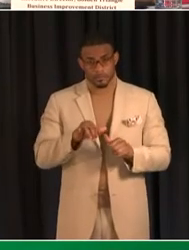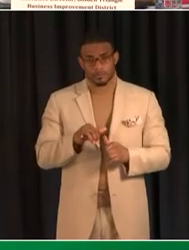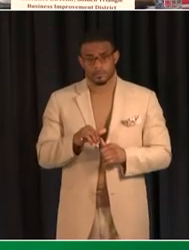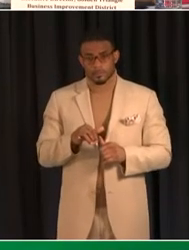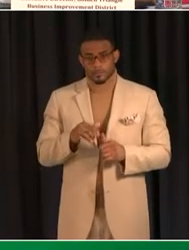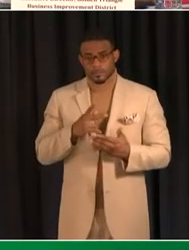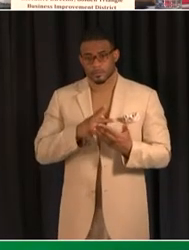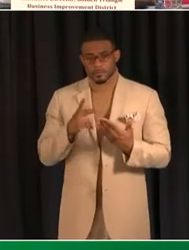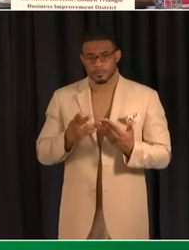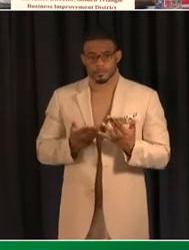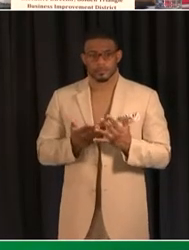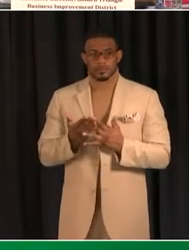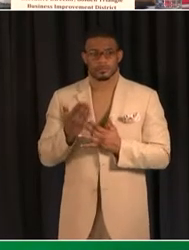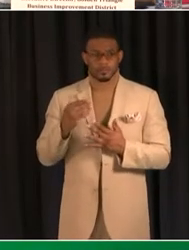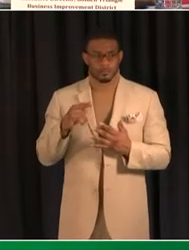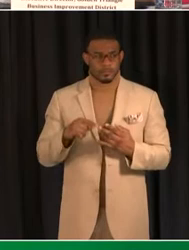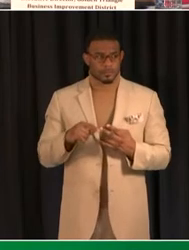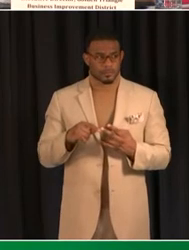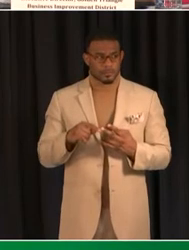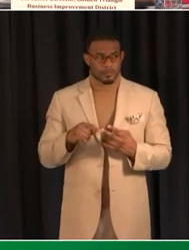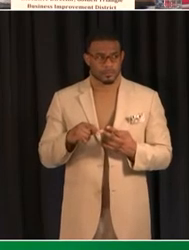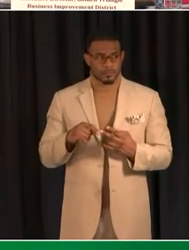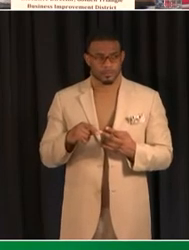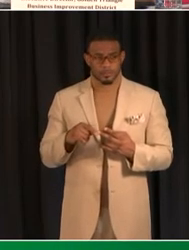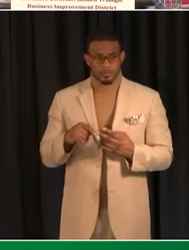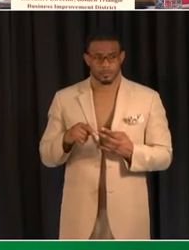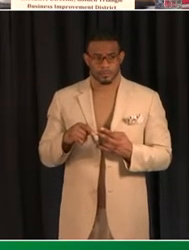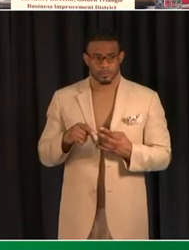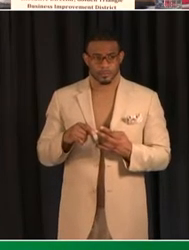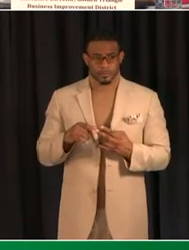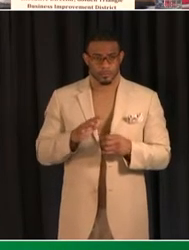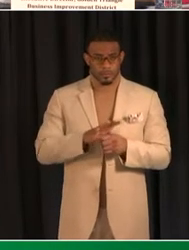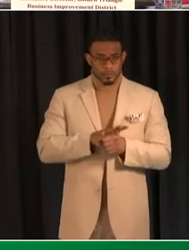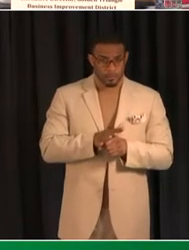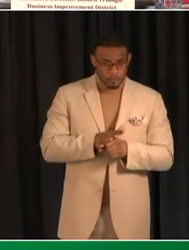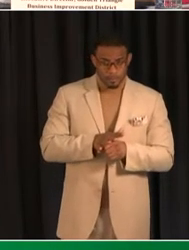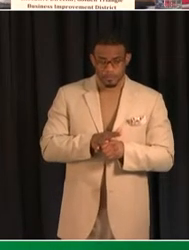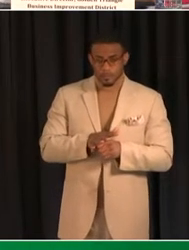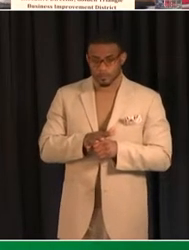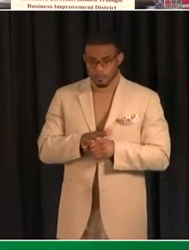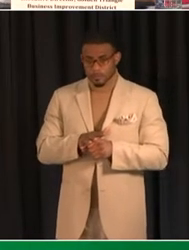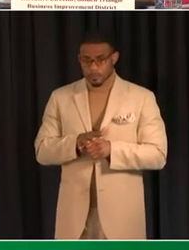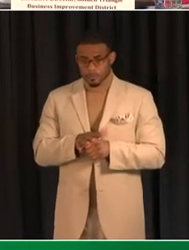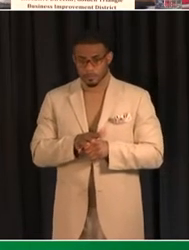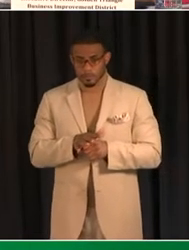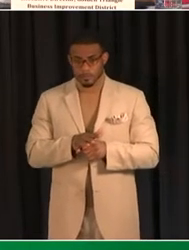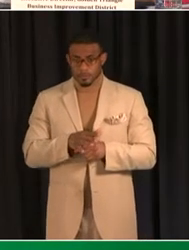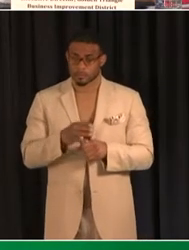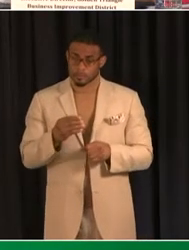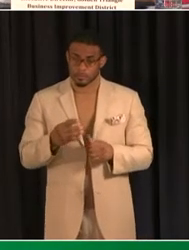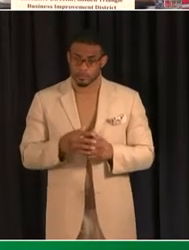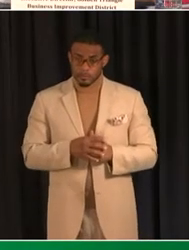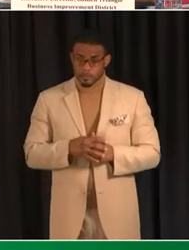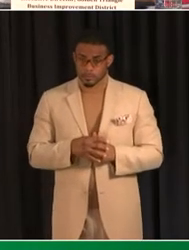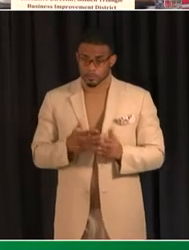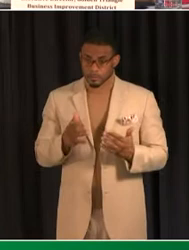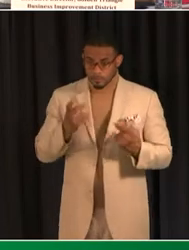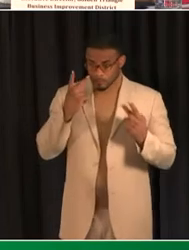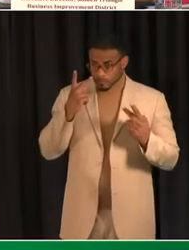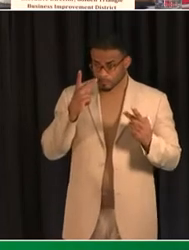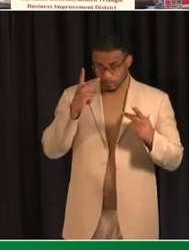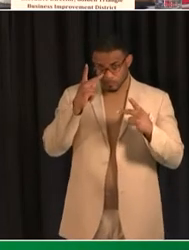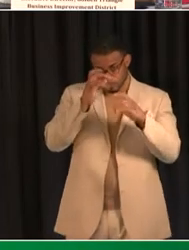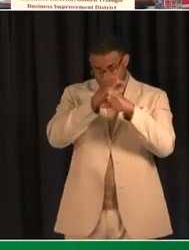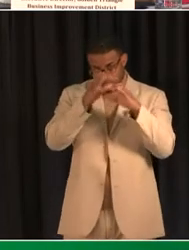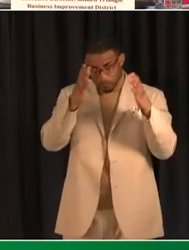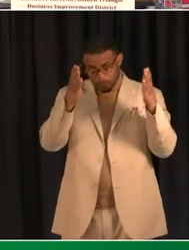that program throughout the COVID pandemic. Here you